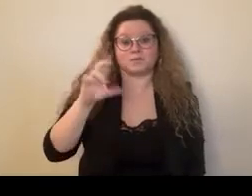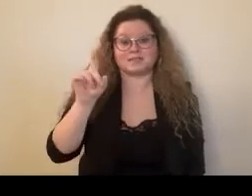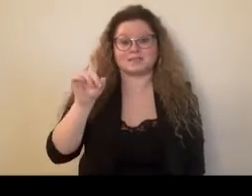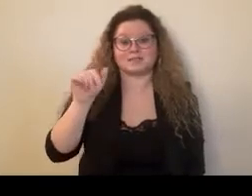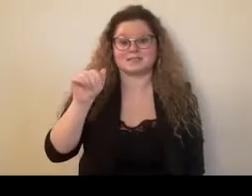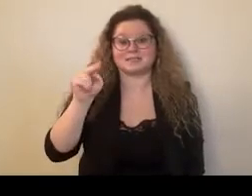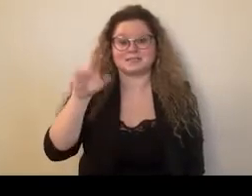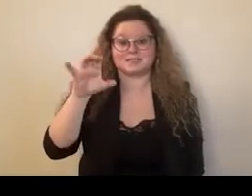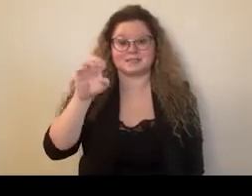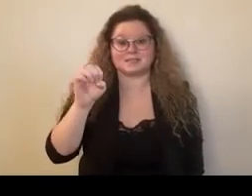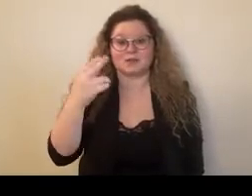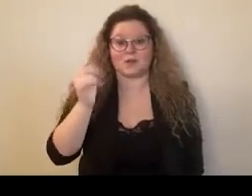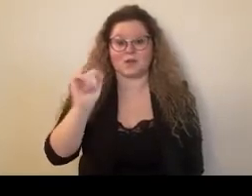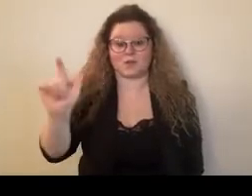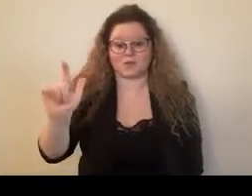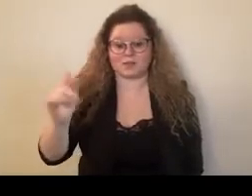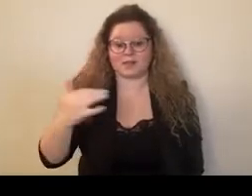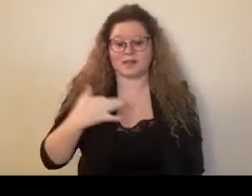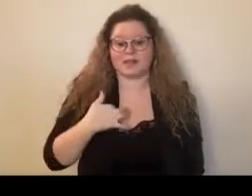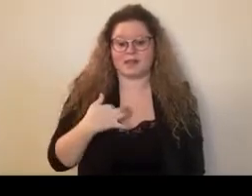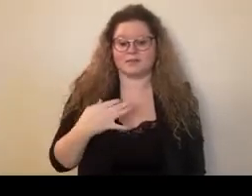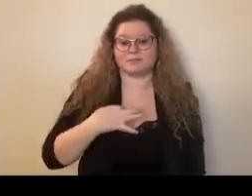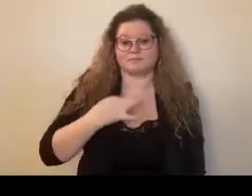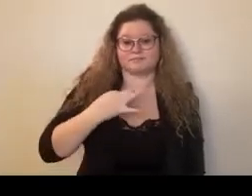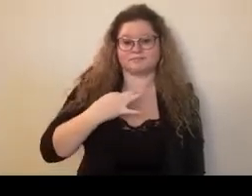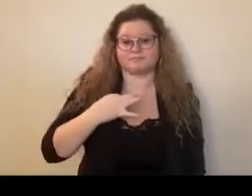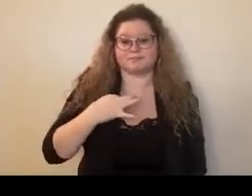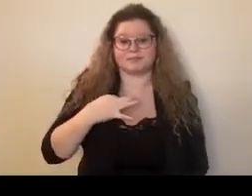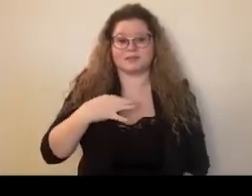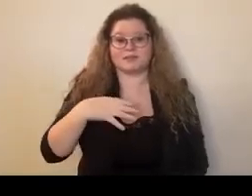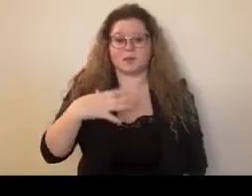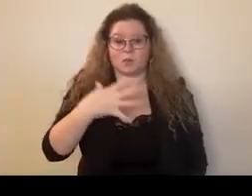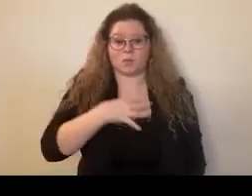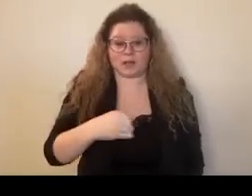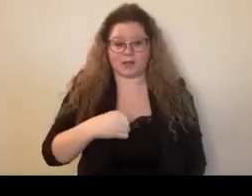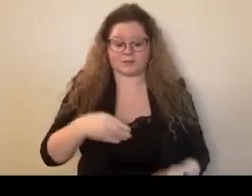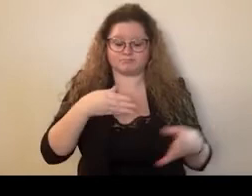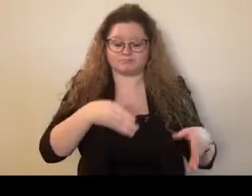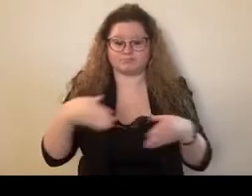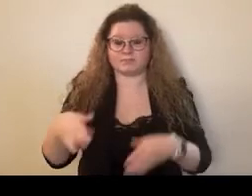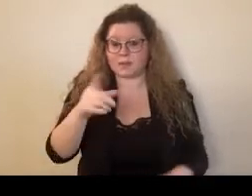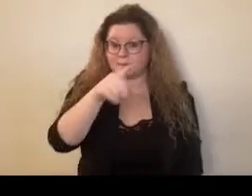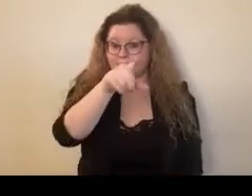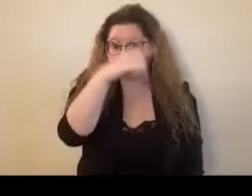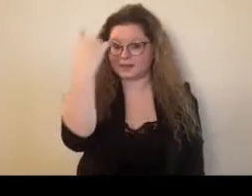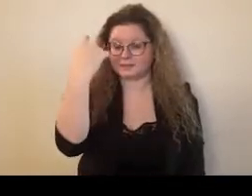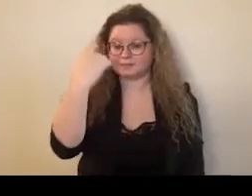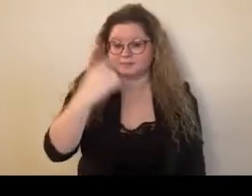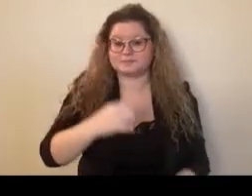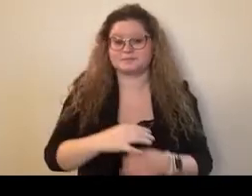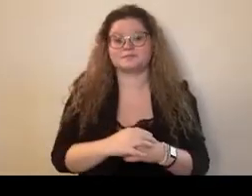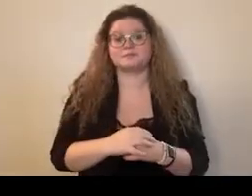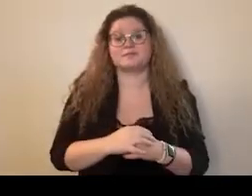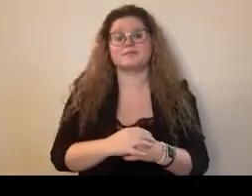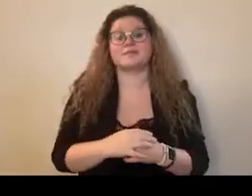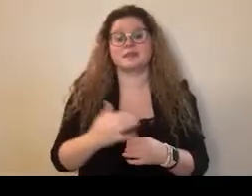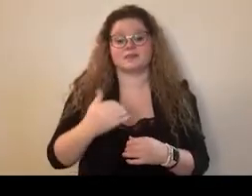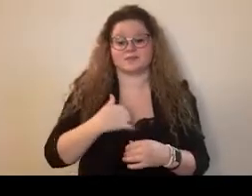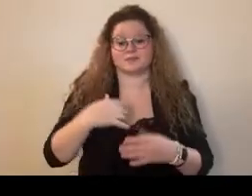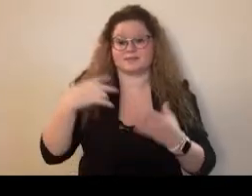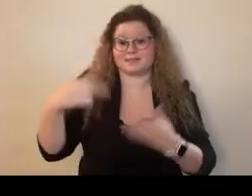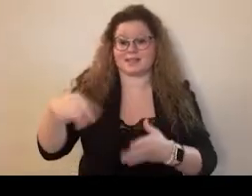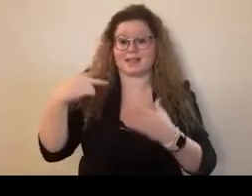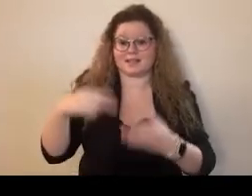shirt, dark trousers, and patent leather shoes. In the image of a waltz, his partner clasps his hands out